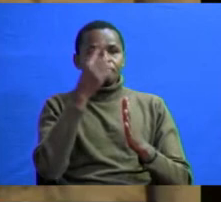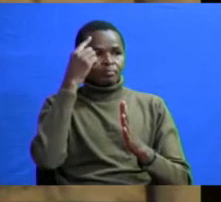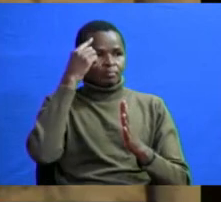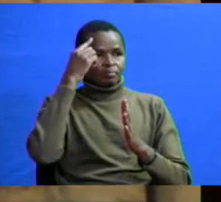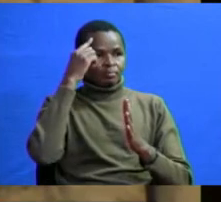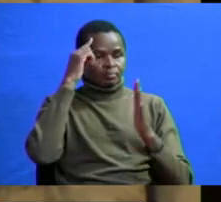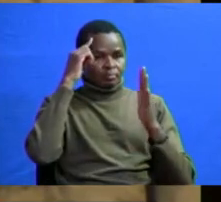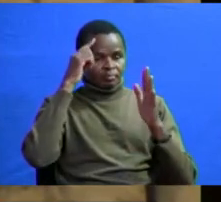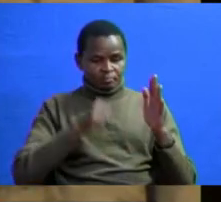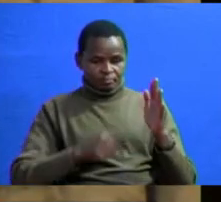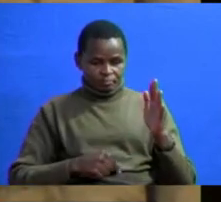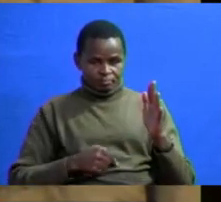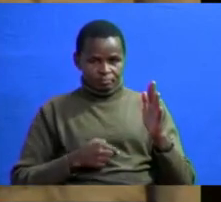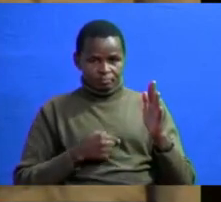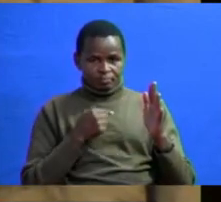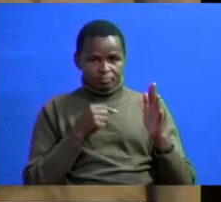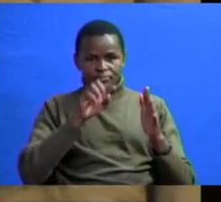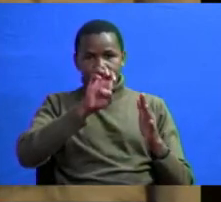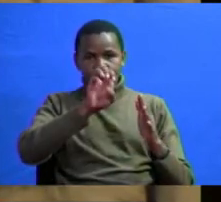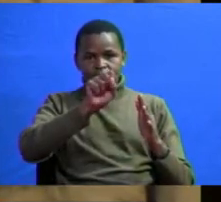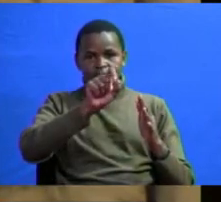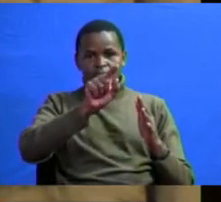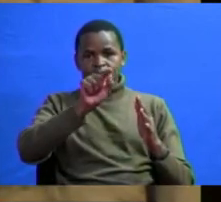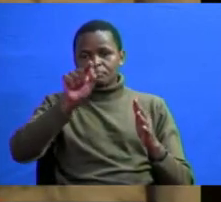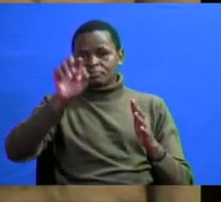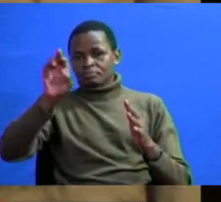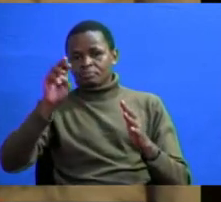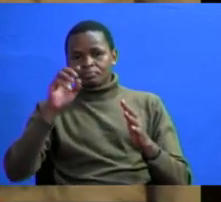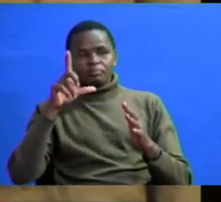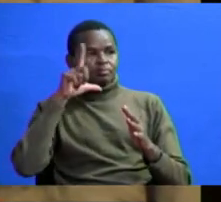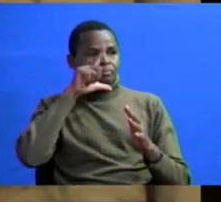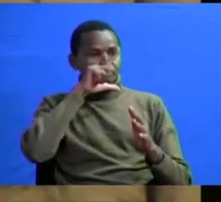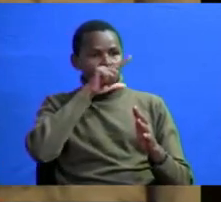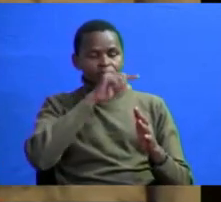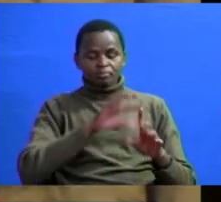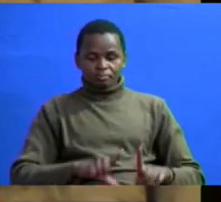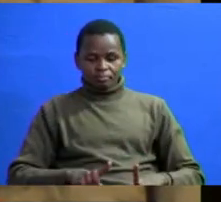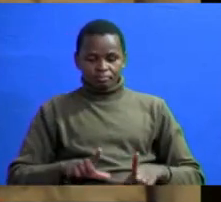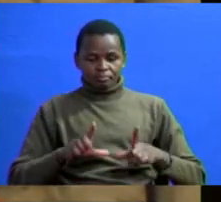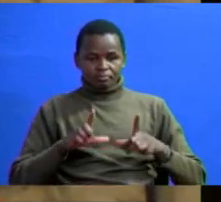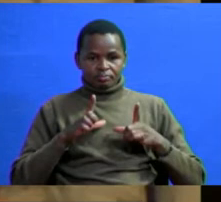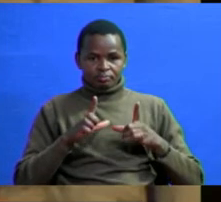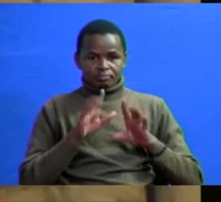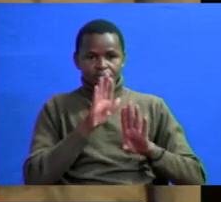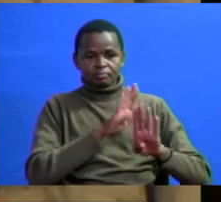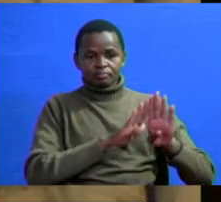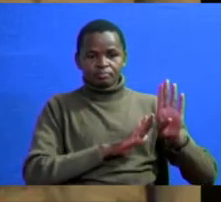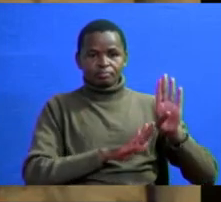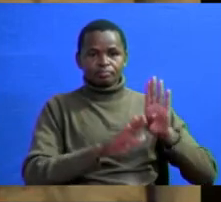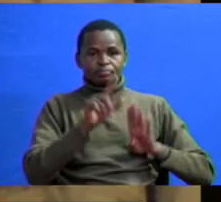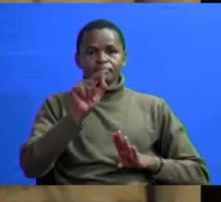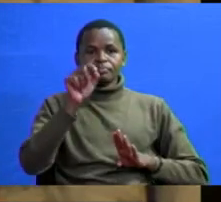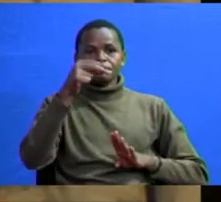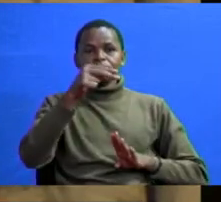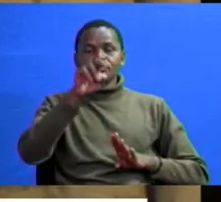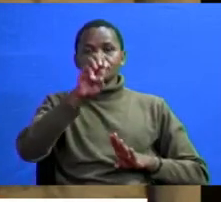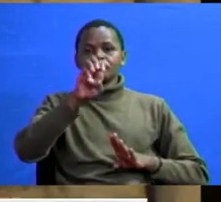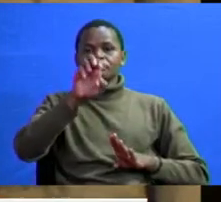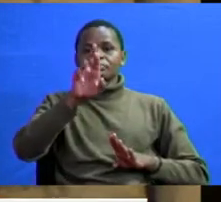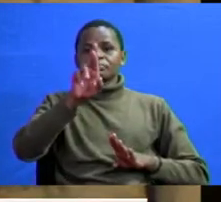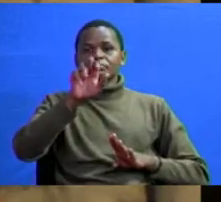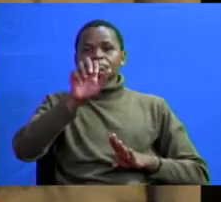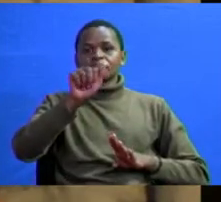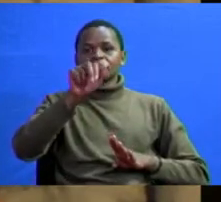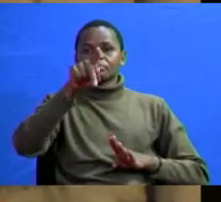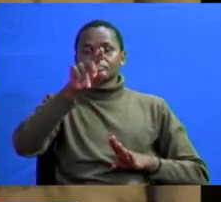low self-esteem. They feel like they want to end their lives. So the cognitive behavioral therapy technique is